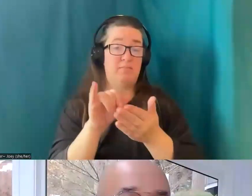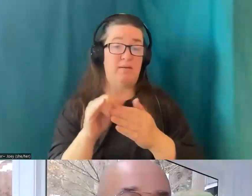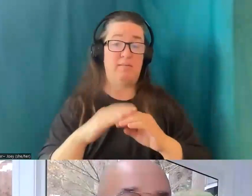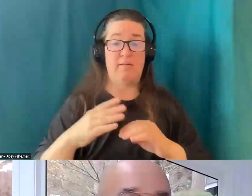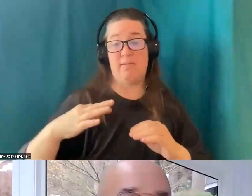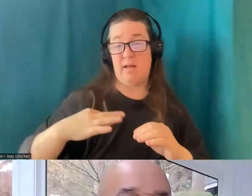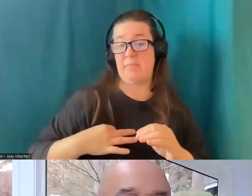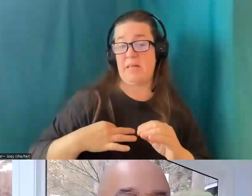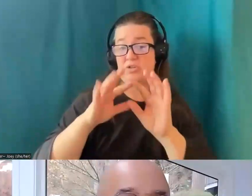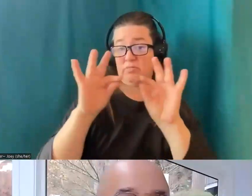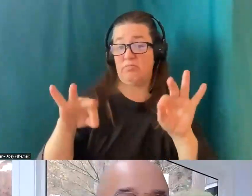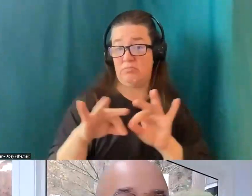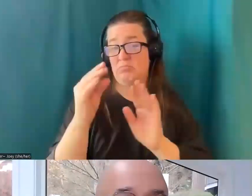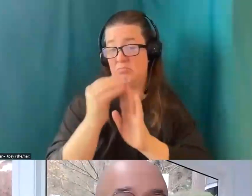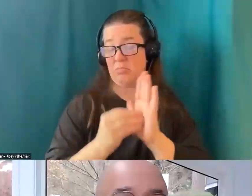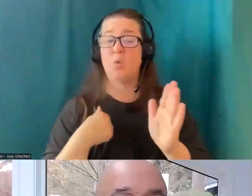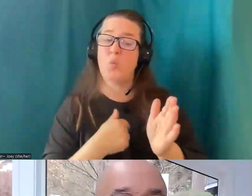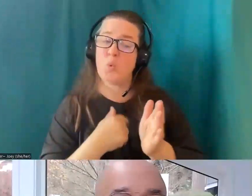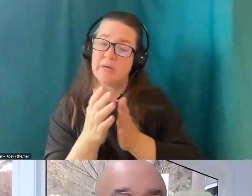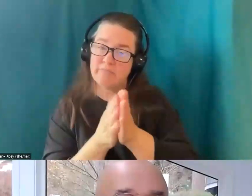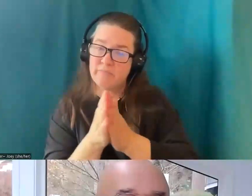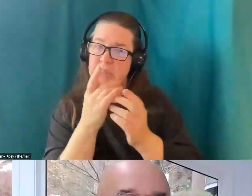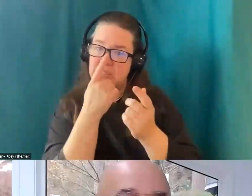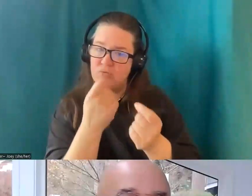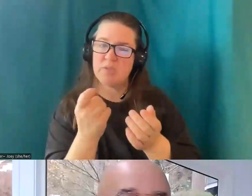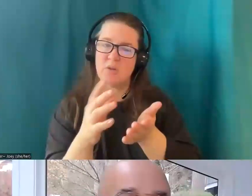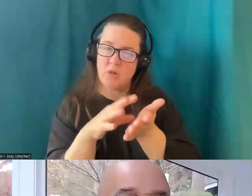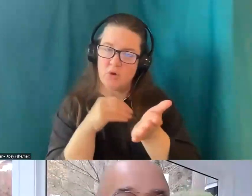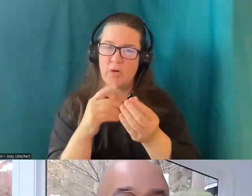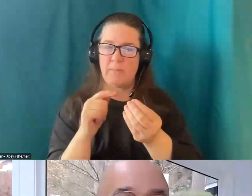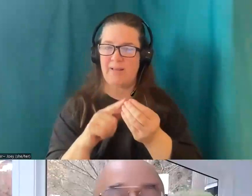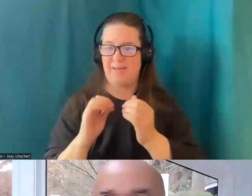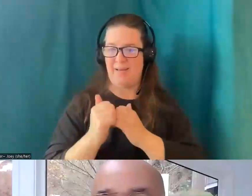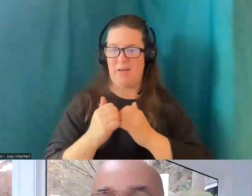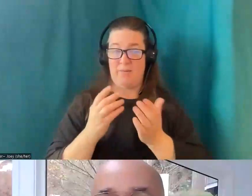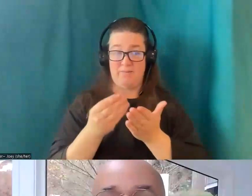in learning the impact on these funds with organizations in the state.